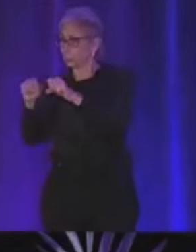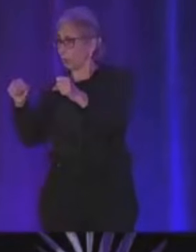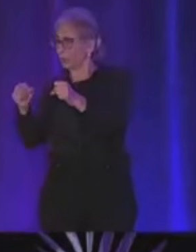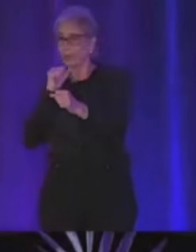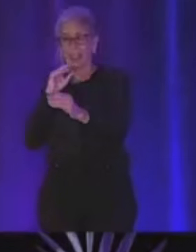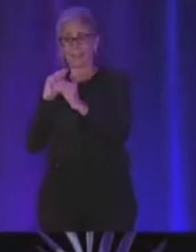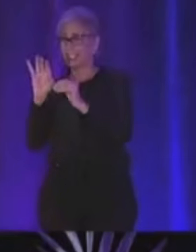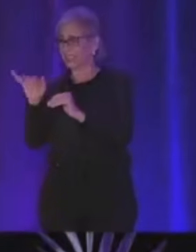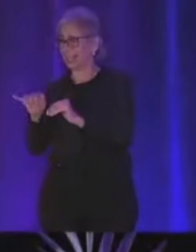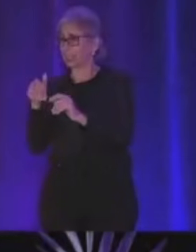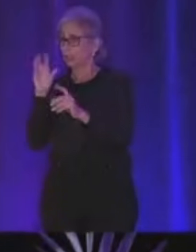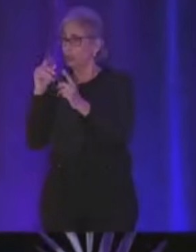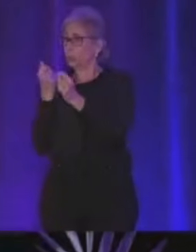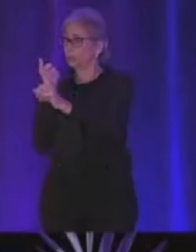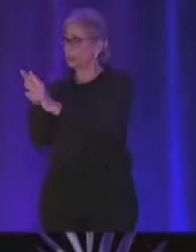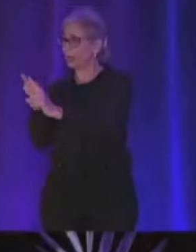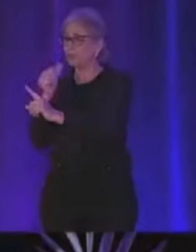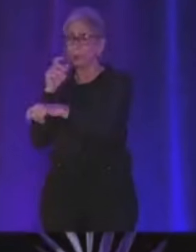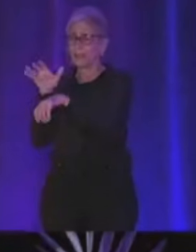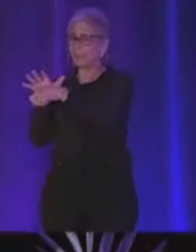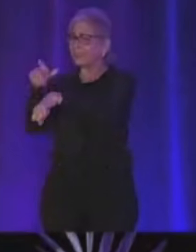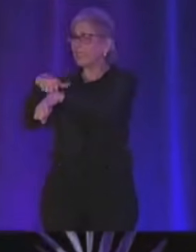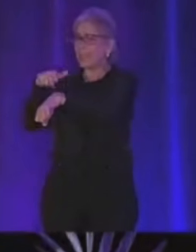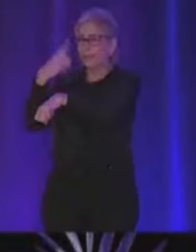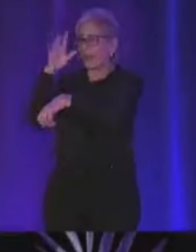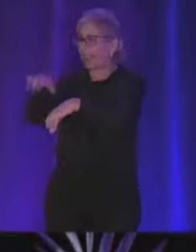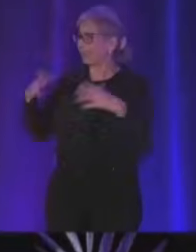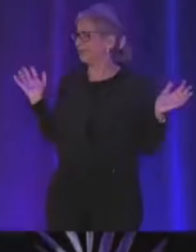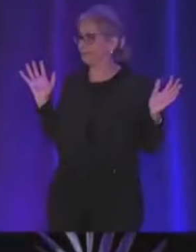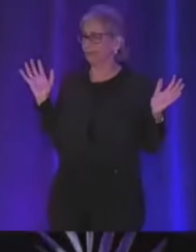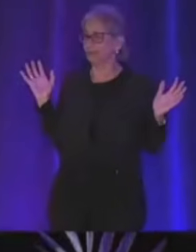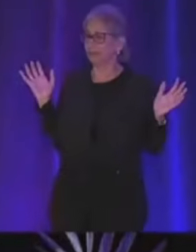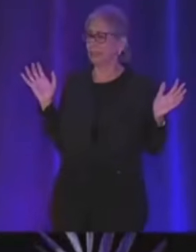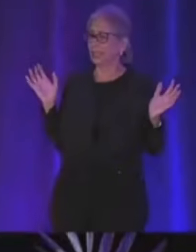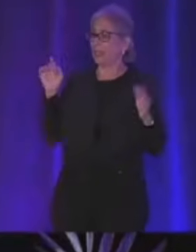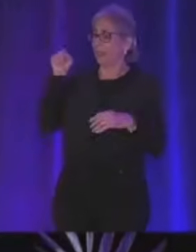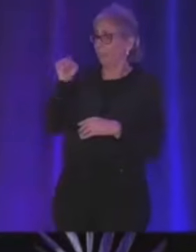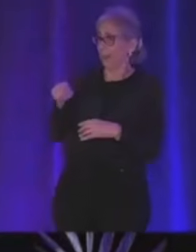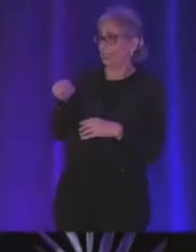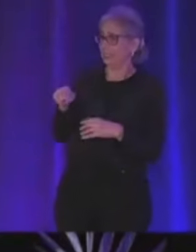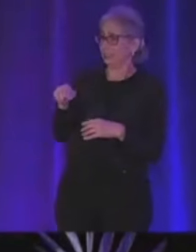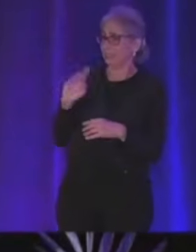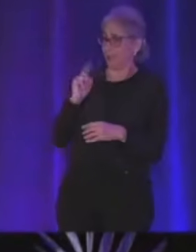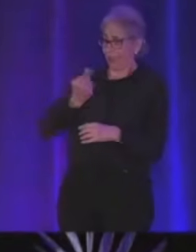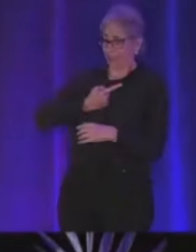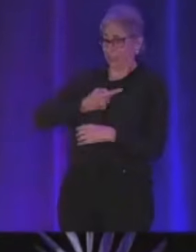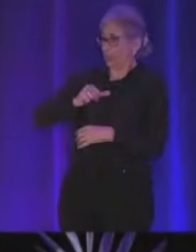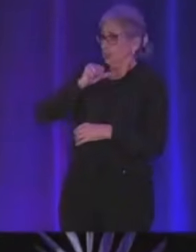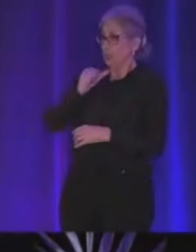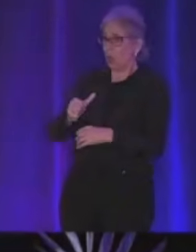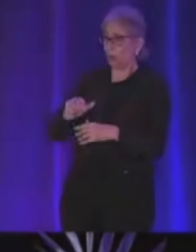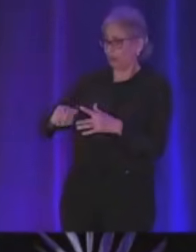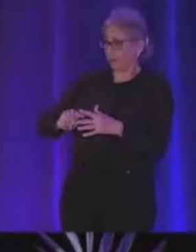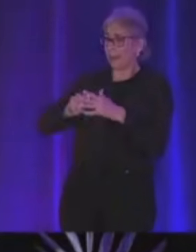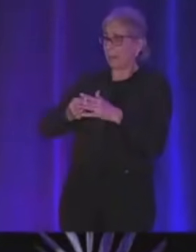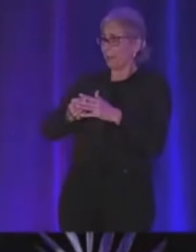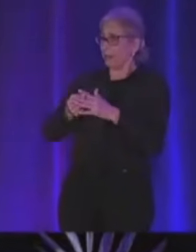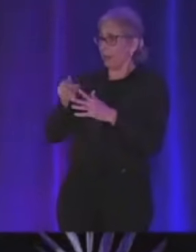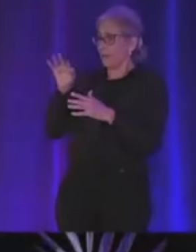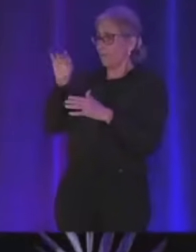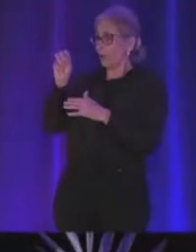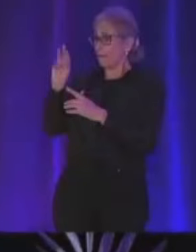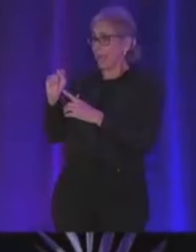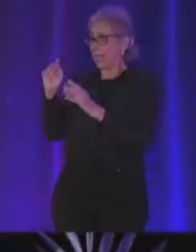it. Do it yourself because we don't have the time for that crap. So this is us. Do not enable formatting rules,